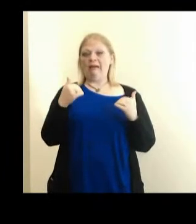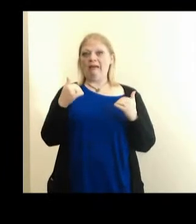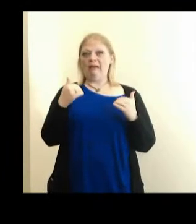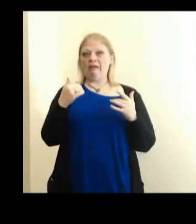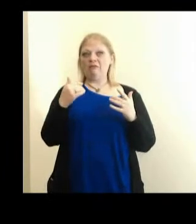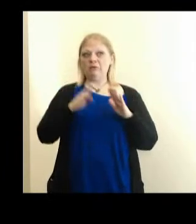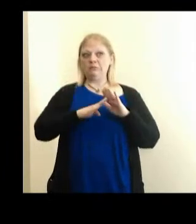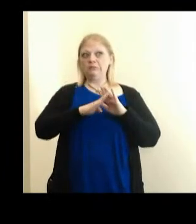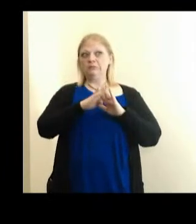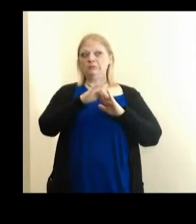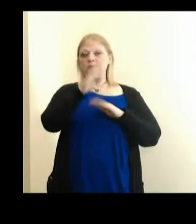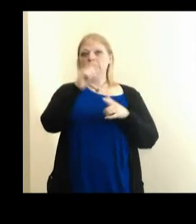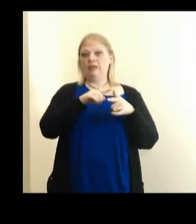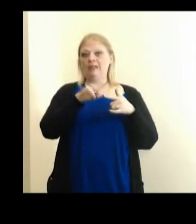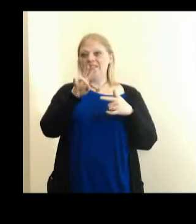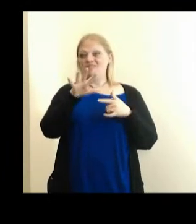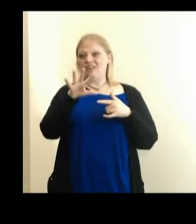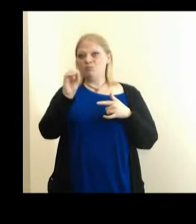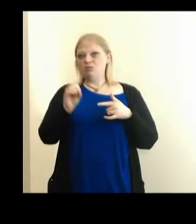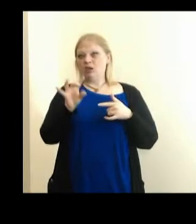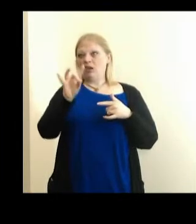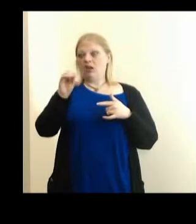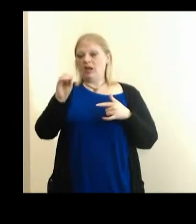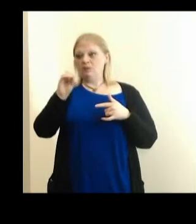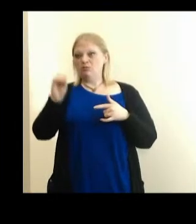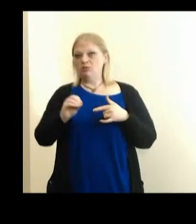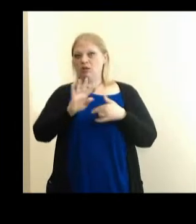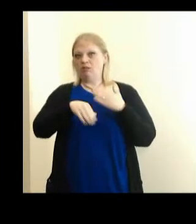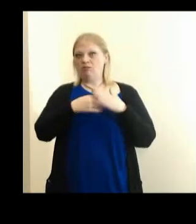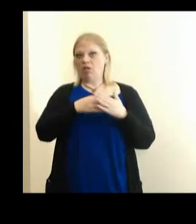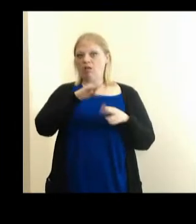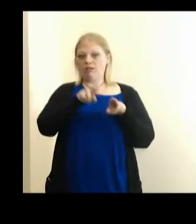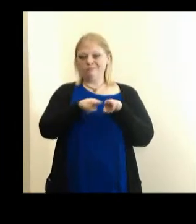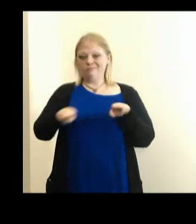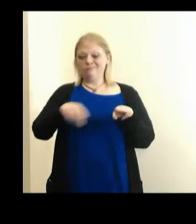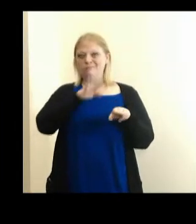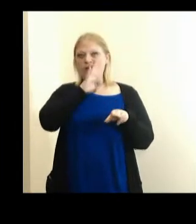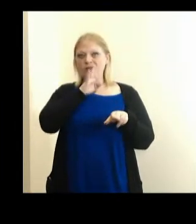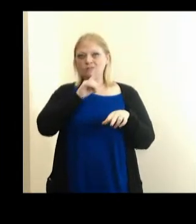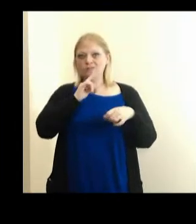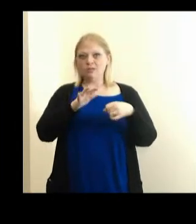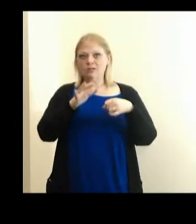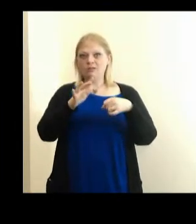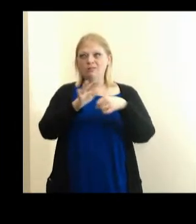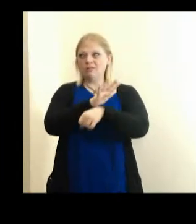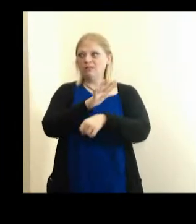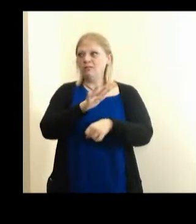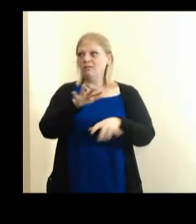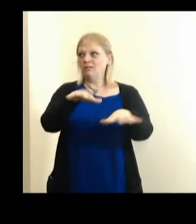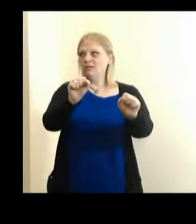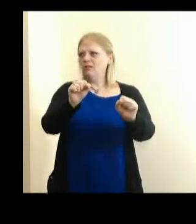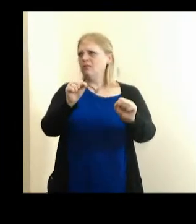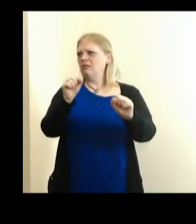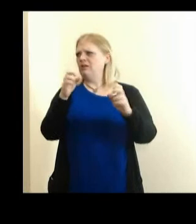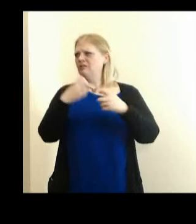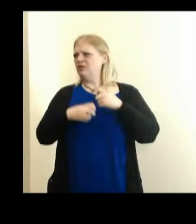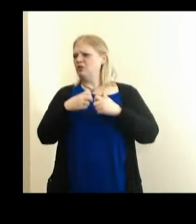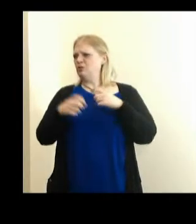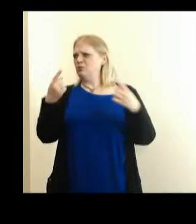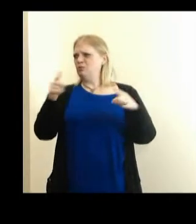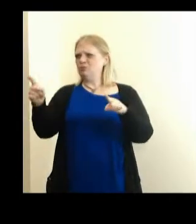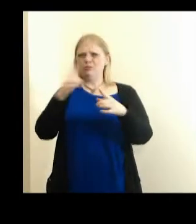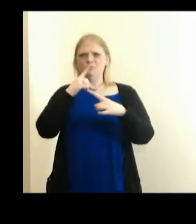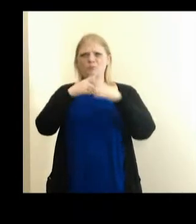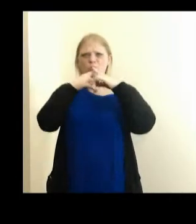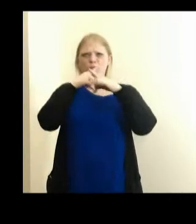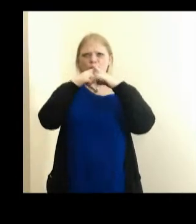rate where we're starting to get 75 or 80% of the beds are occupied. Having a little issue here, I don't know why, but keeps on